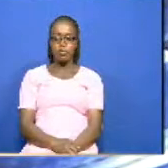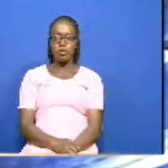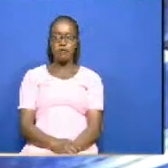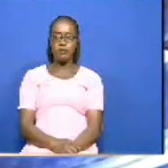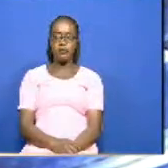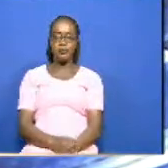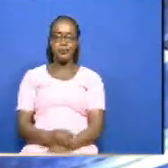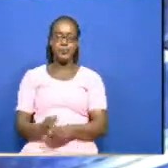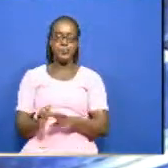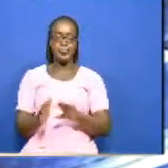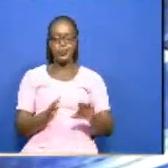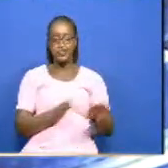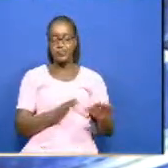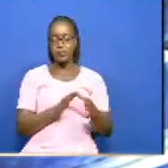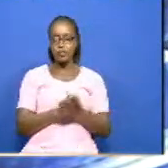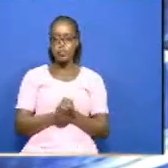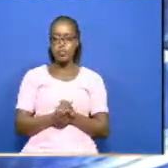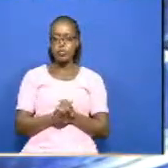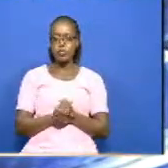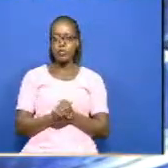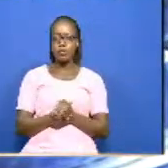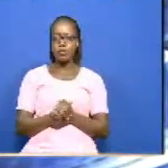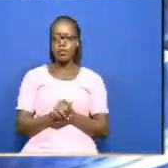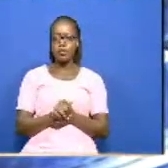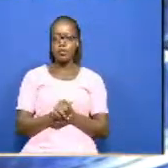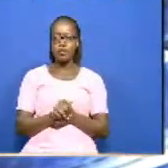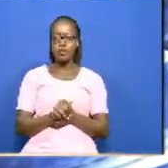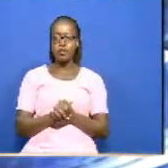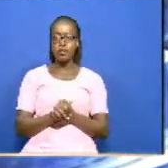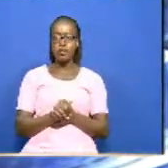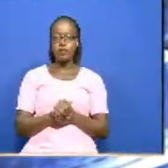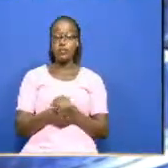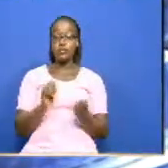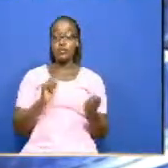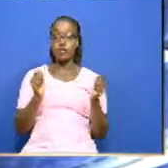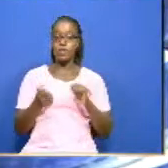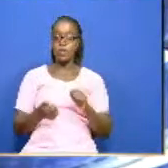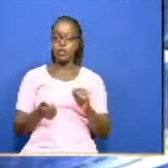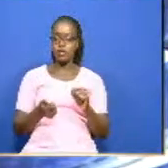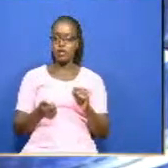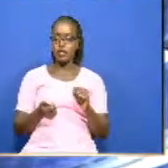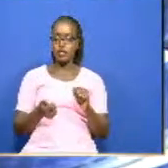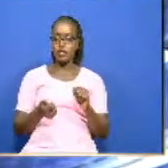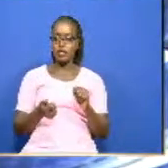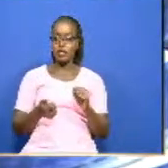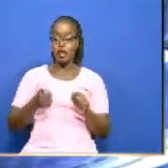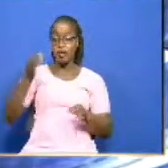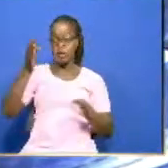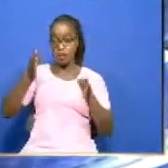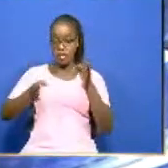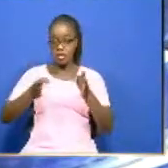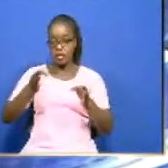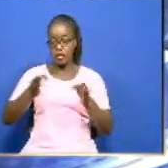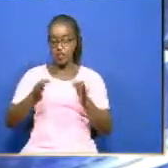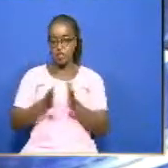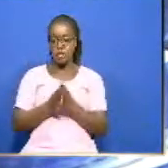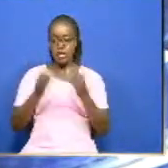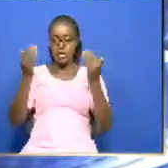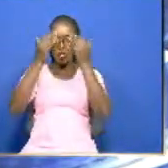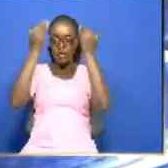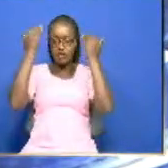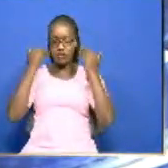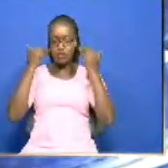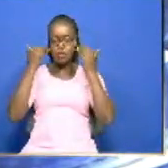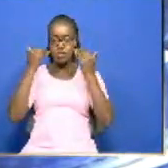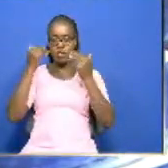Well, thank you so much, Yusufara, for that report. Now, let's shift gears to the corridors of justice, where the court has delivered